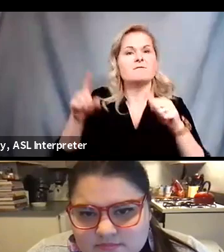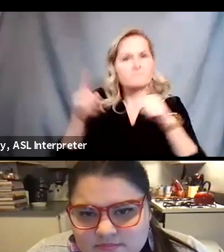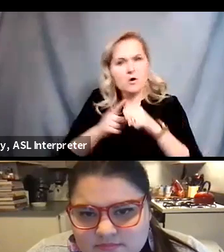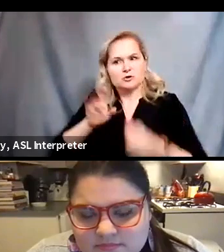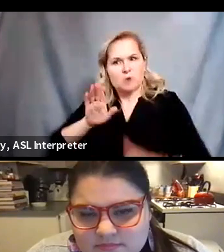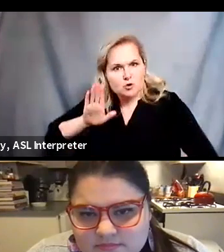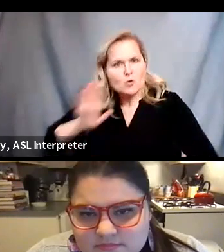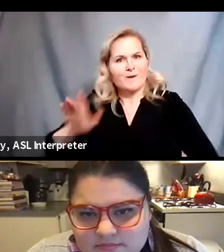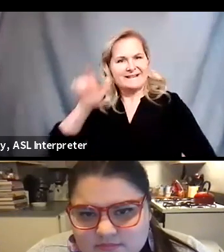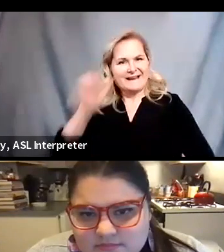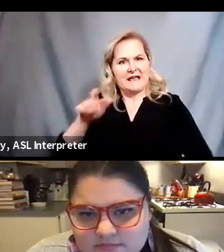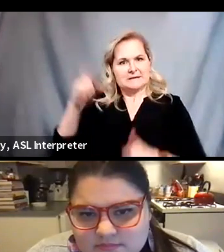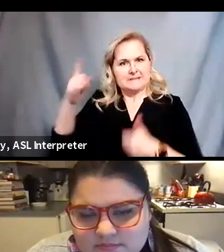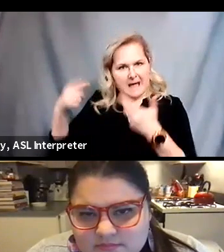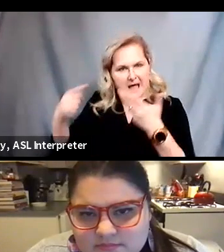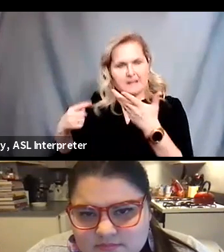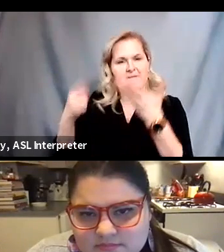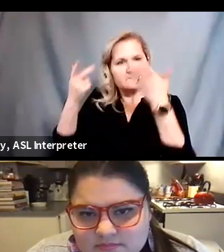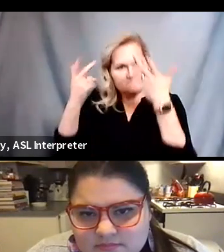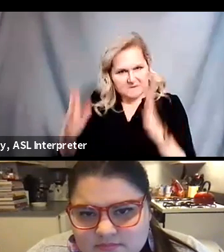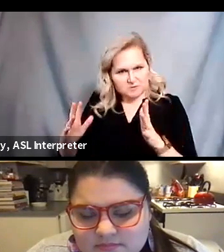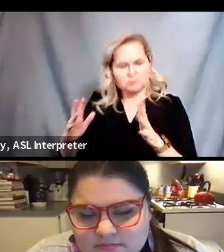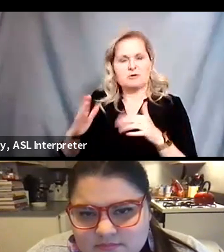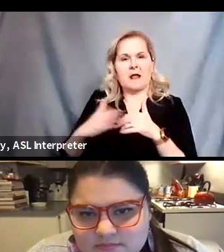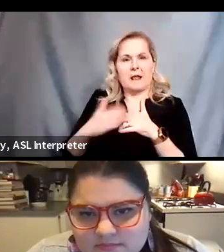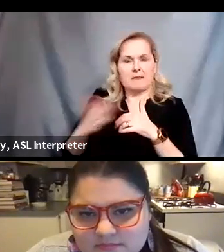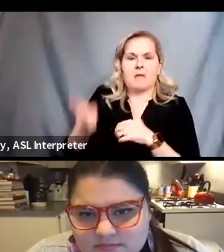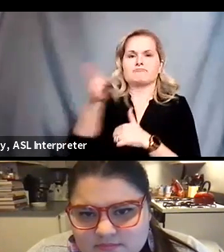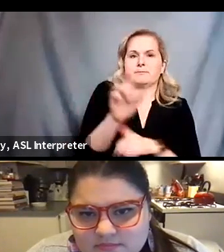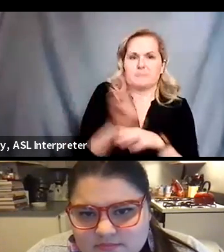And, you know, in this time,